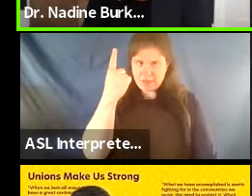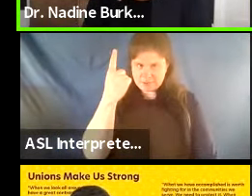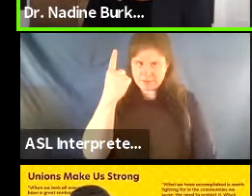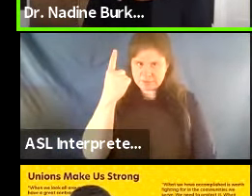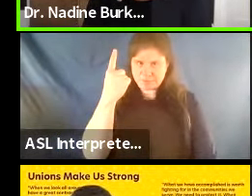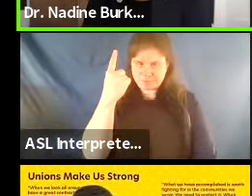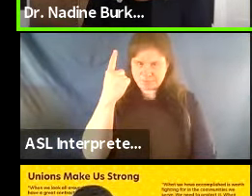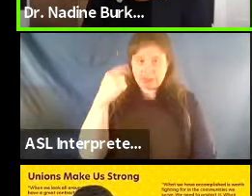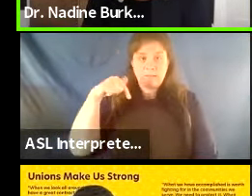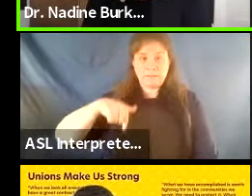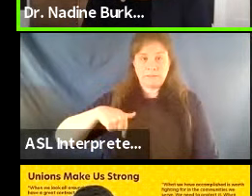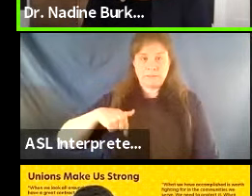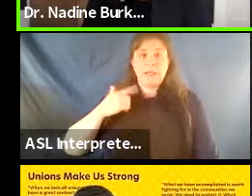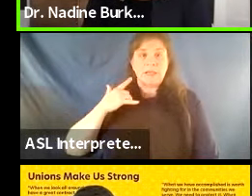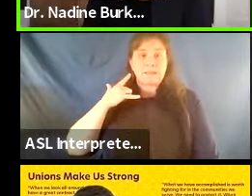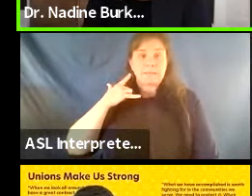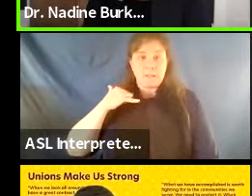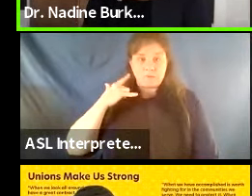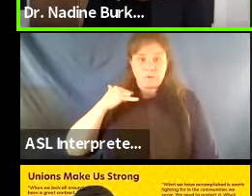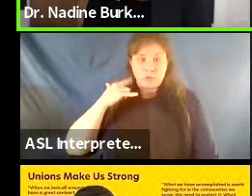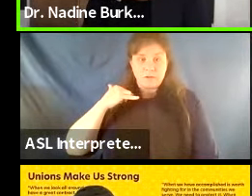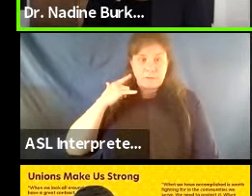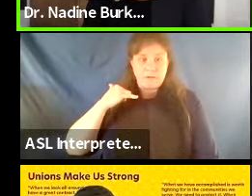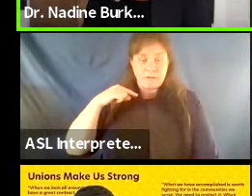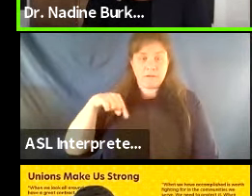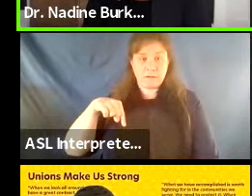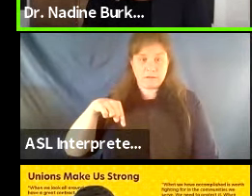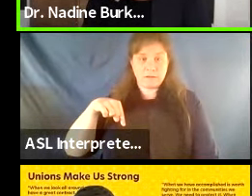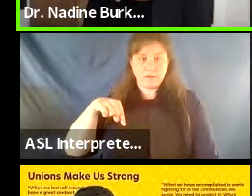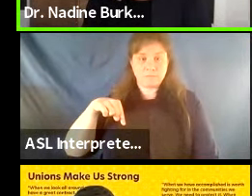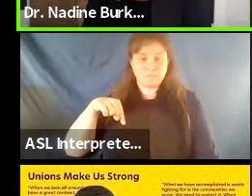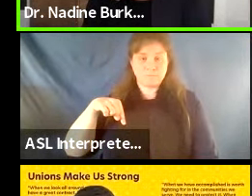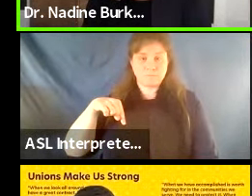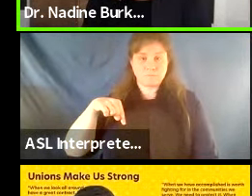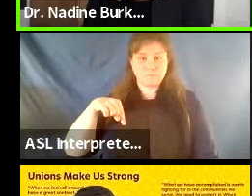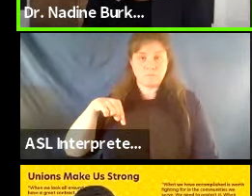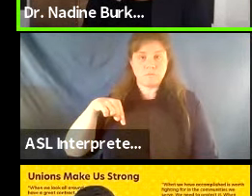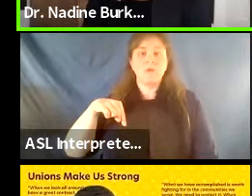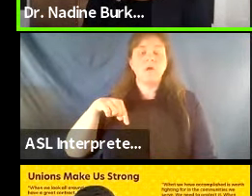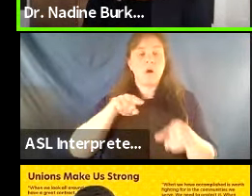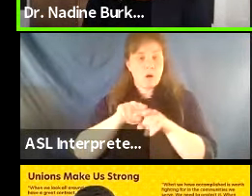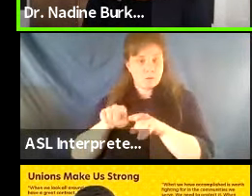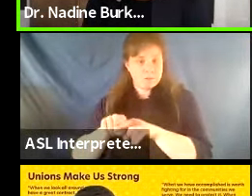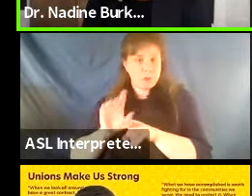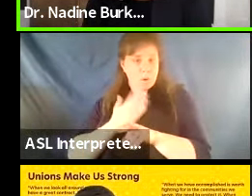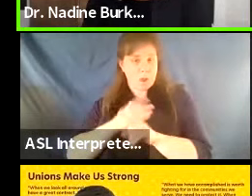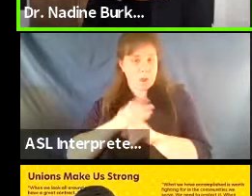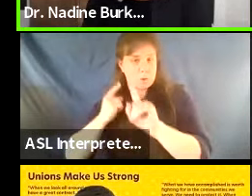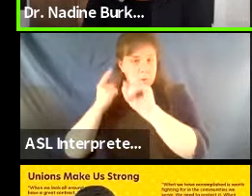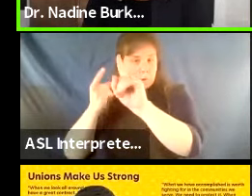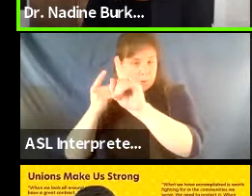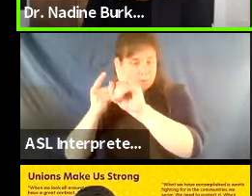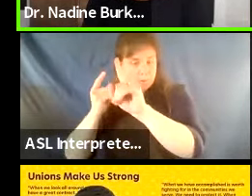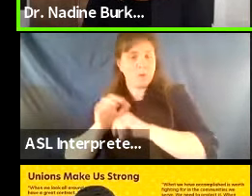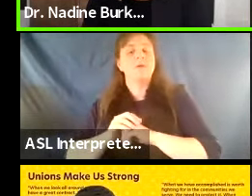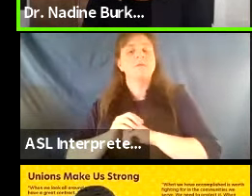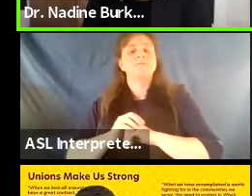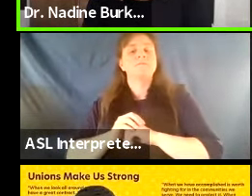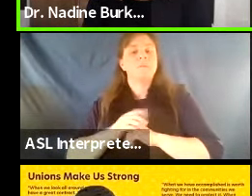that California is also seeking to achieve is we're working with